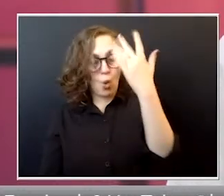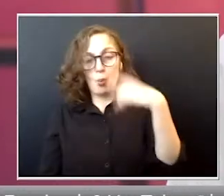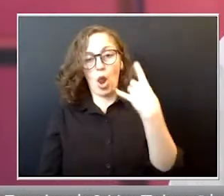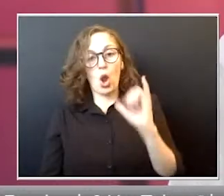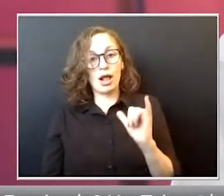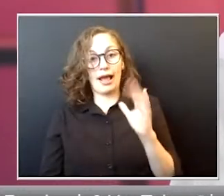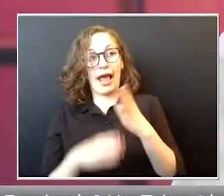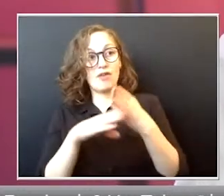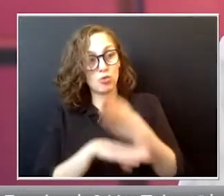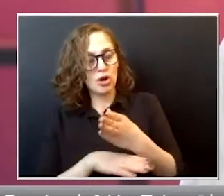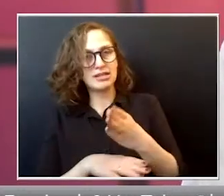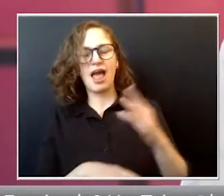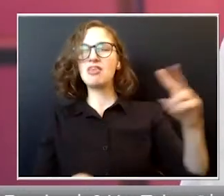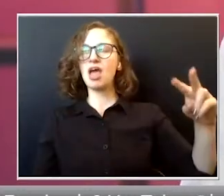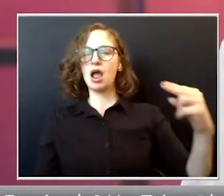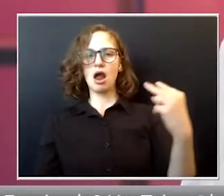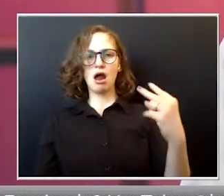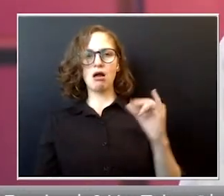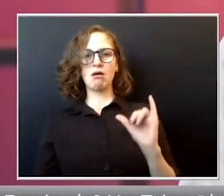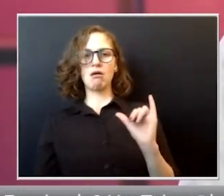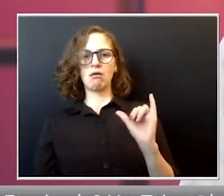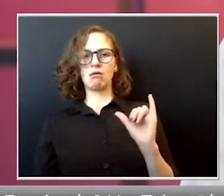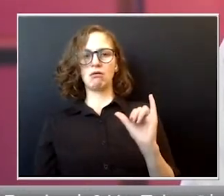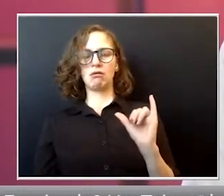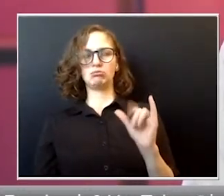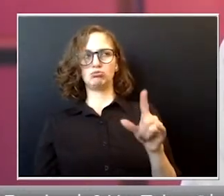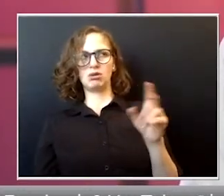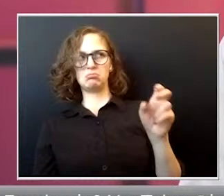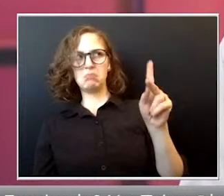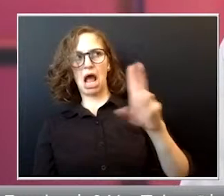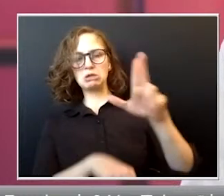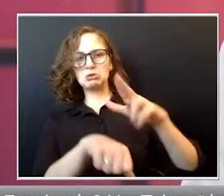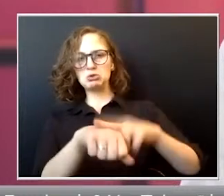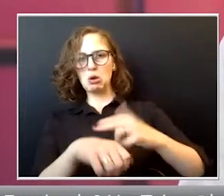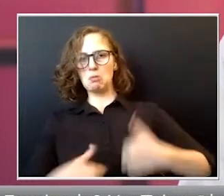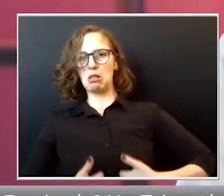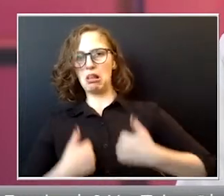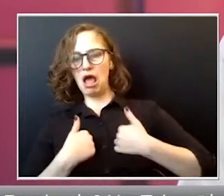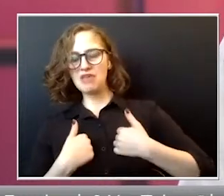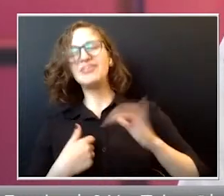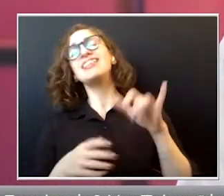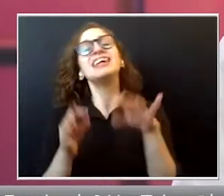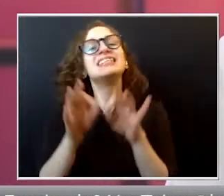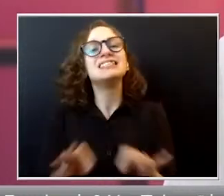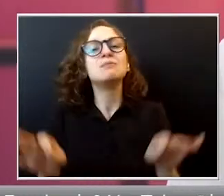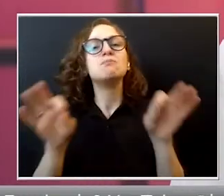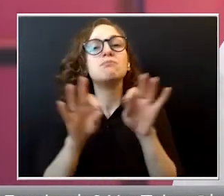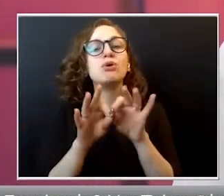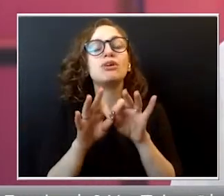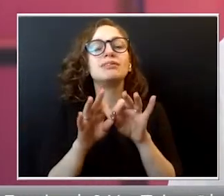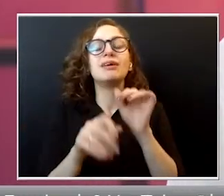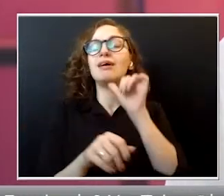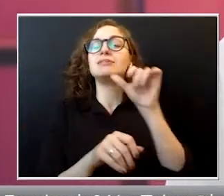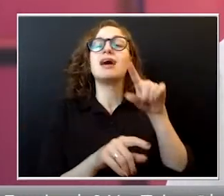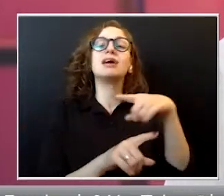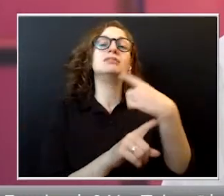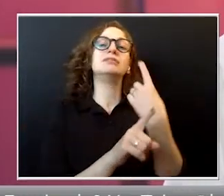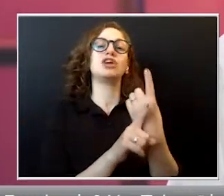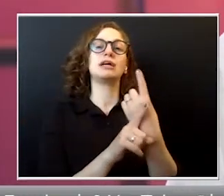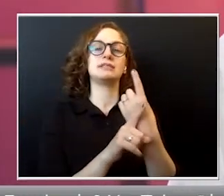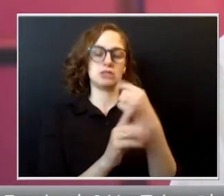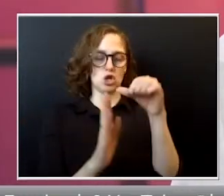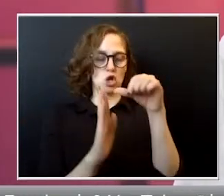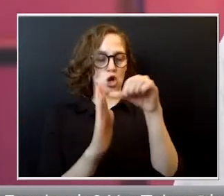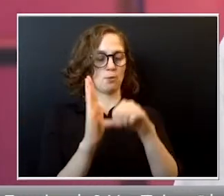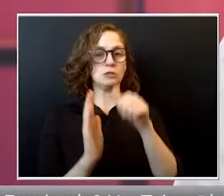fact that you're back to a functional life is really important. It's more than just surviving an operation, which is the first crisis you face